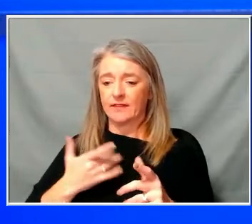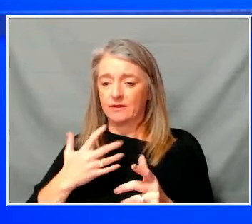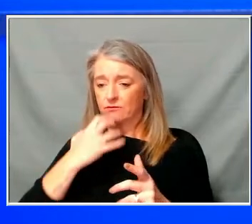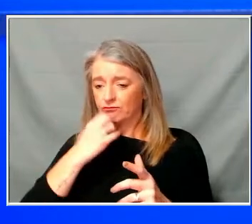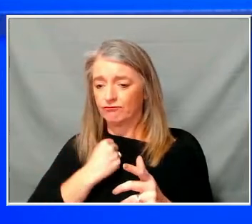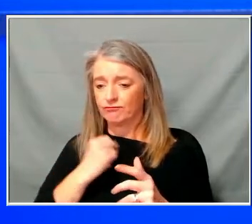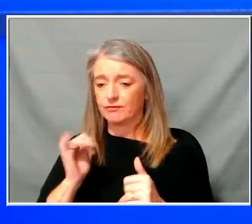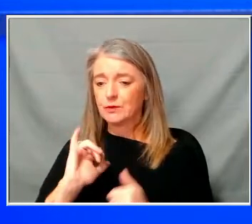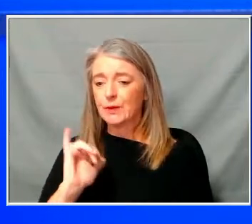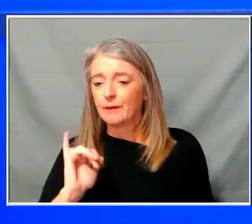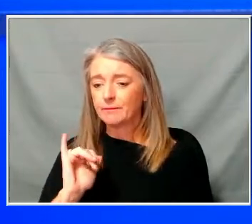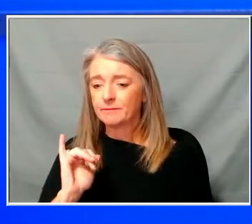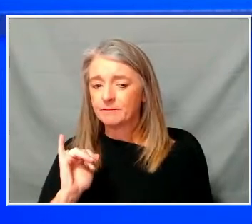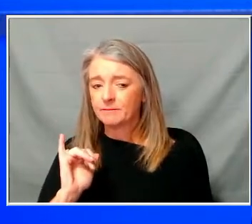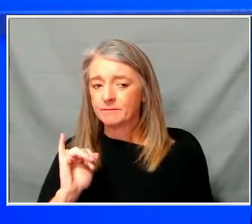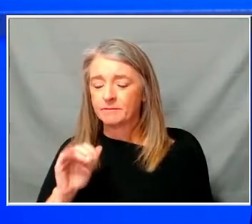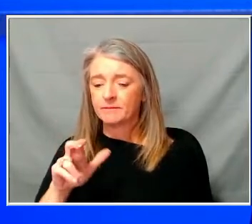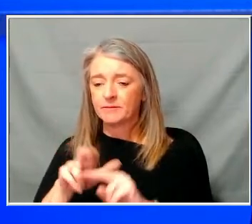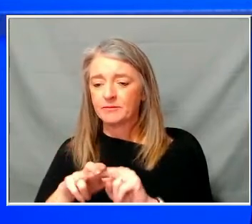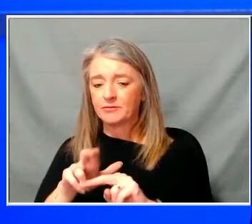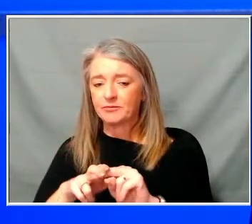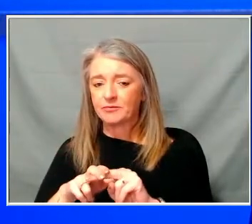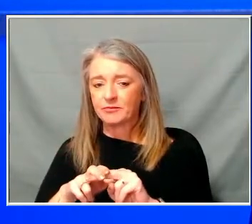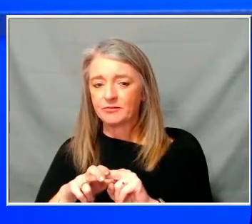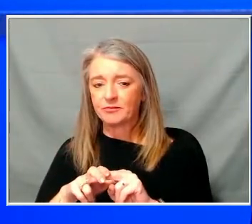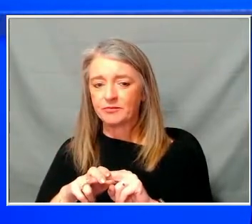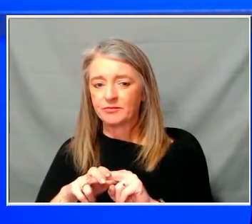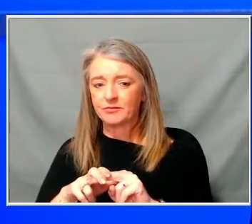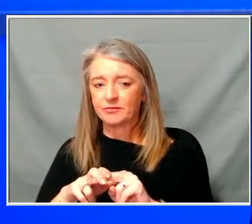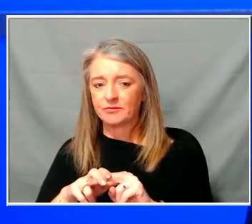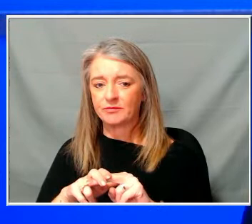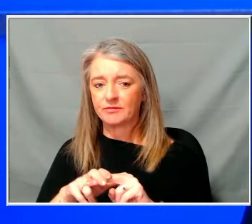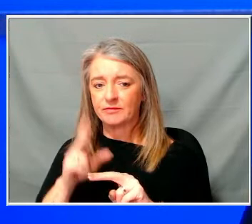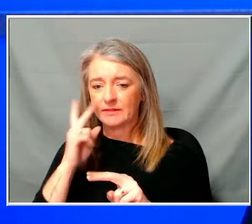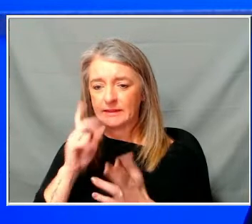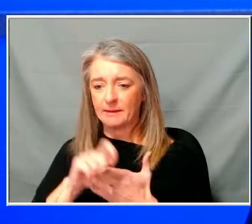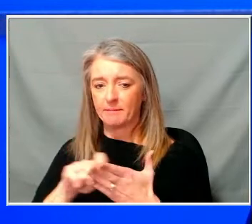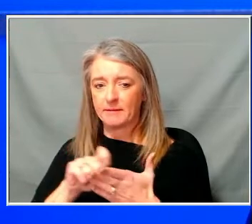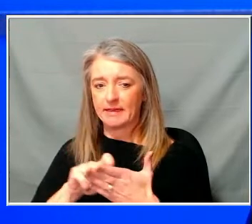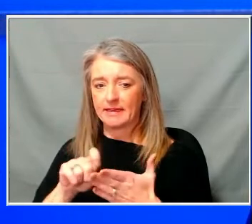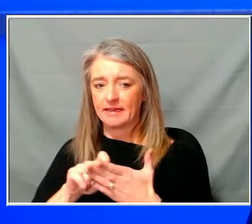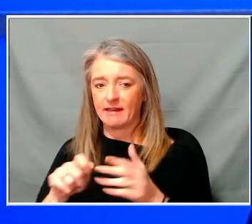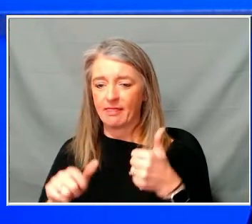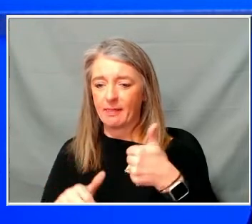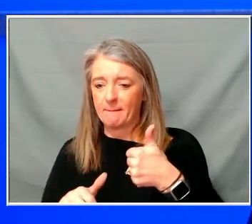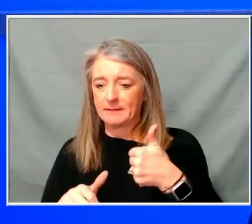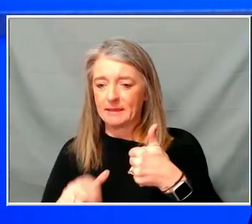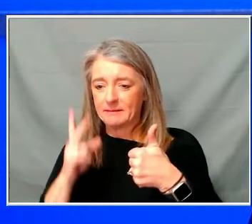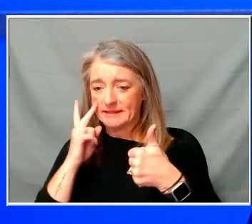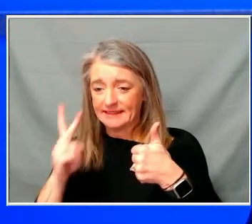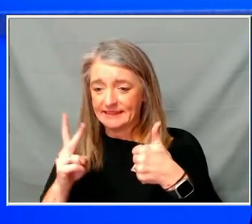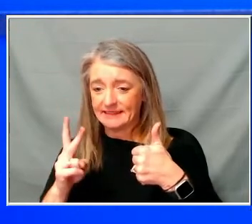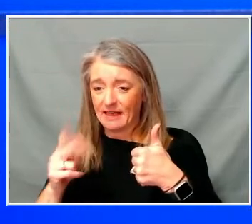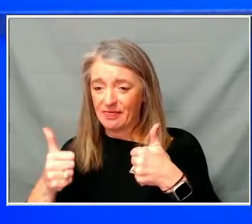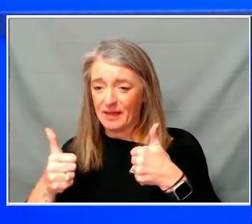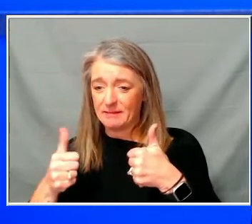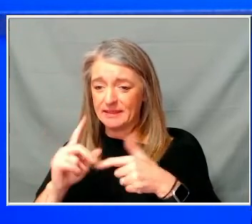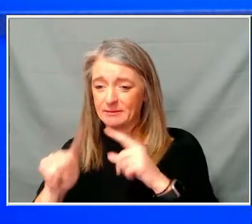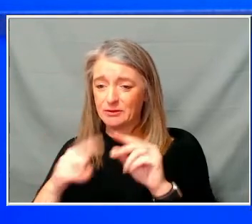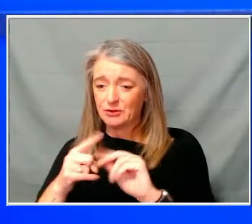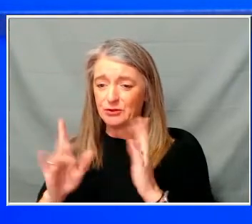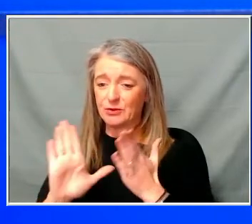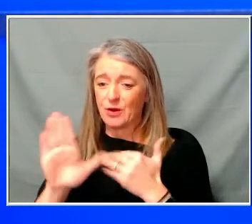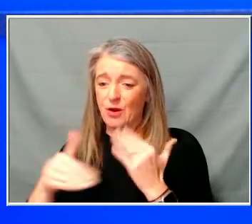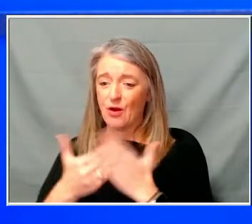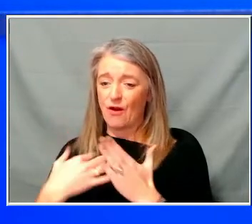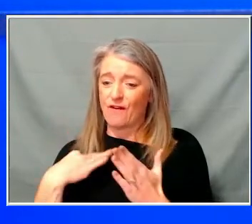And as I sat down at this seat, there's a little pen here, little dude, that's giving a thumbs up, and so I just want to give a thumbs up to volunteering. So